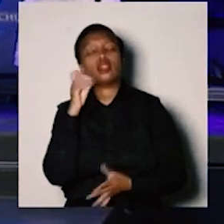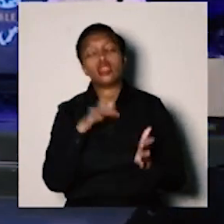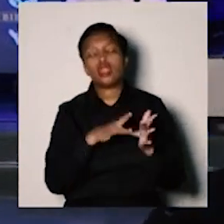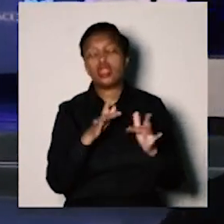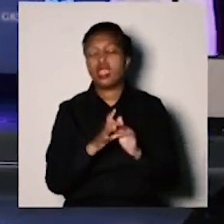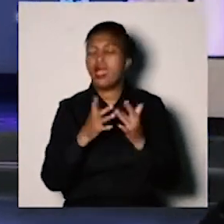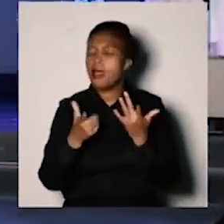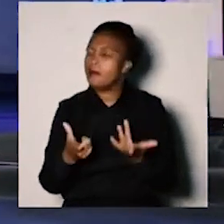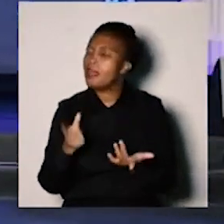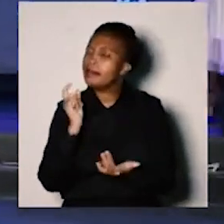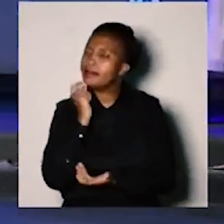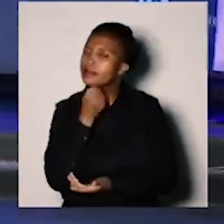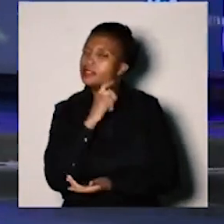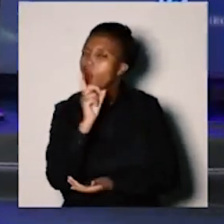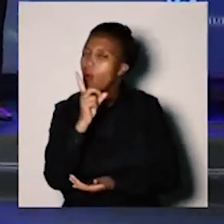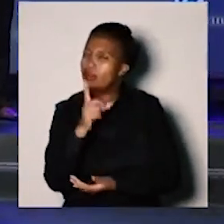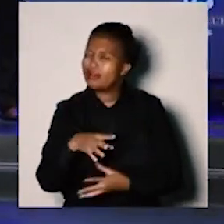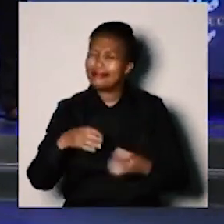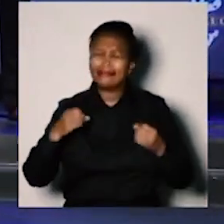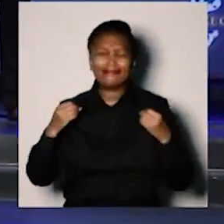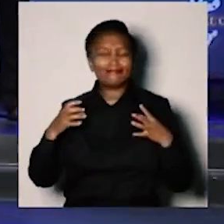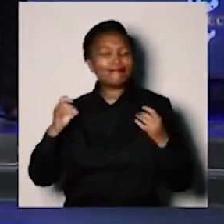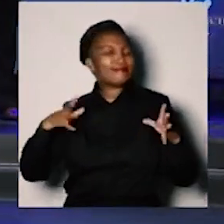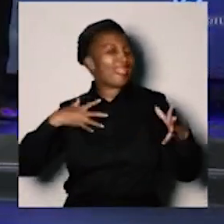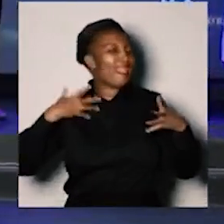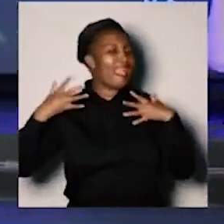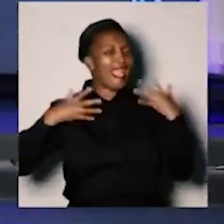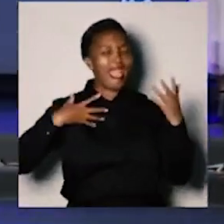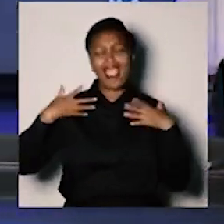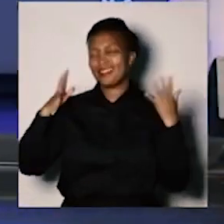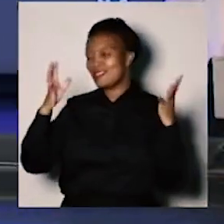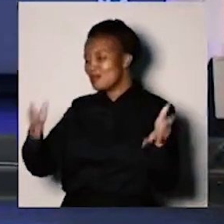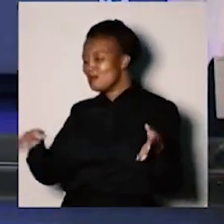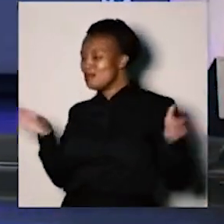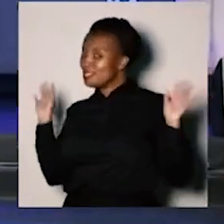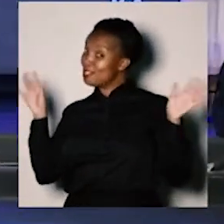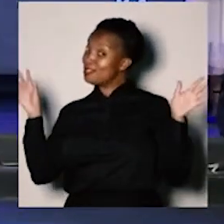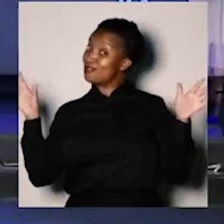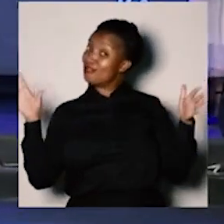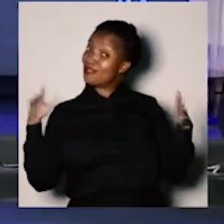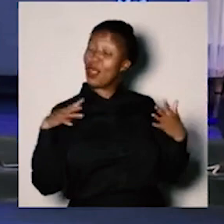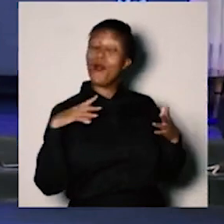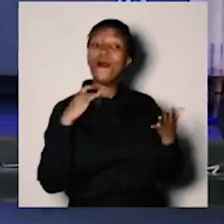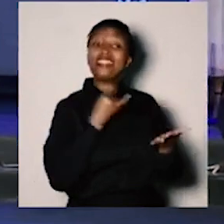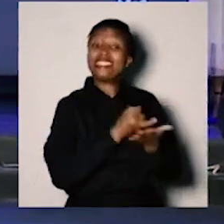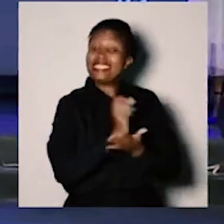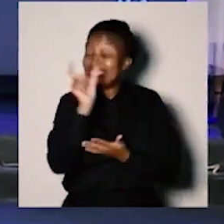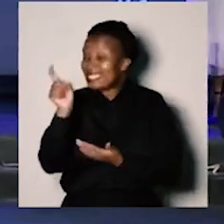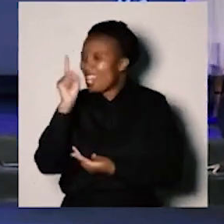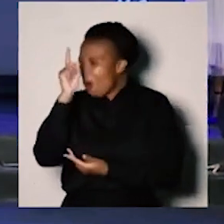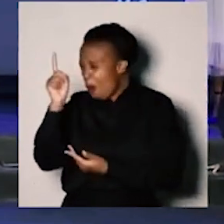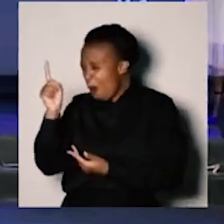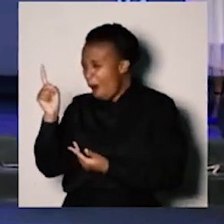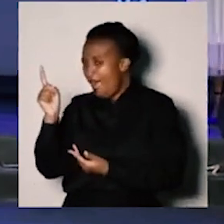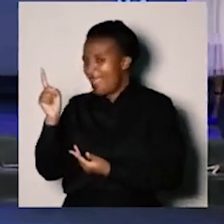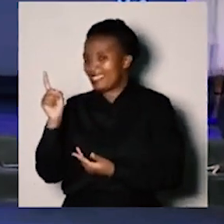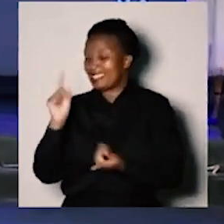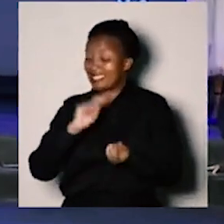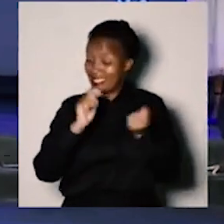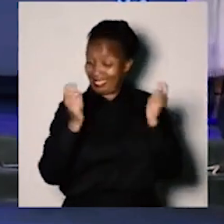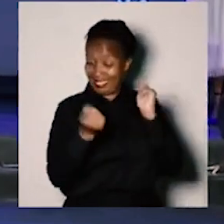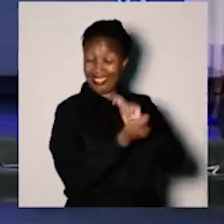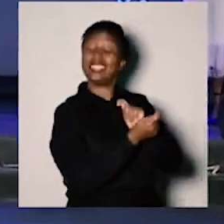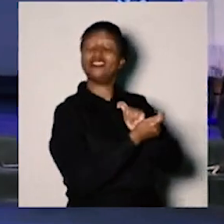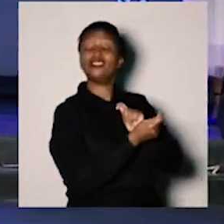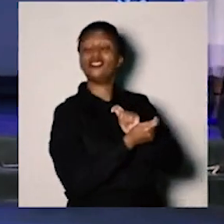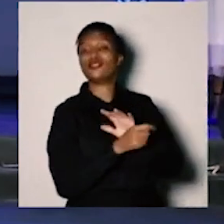Bible says there's much joy in the presence of the angels when one sinner repents. There's more than one person who is standing